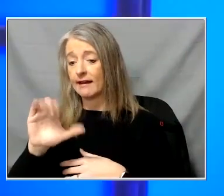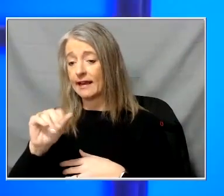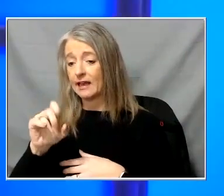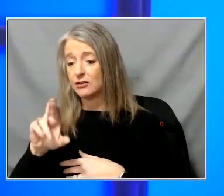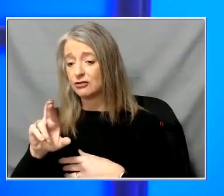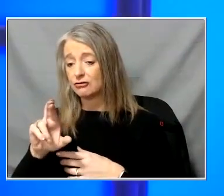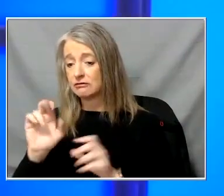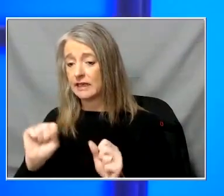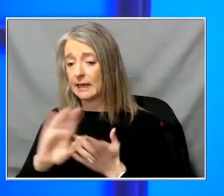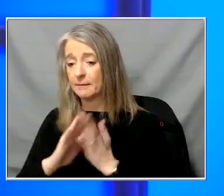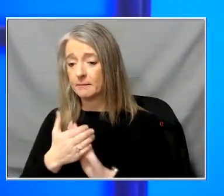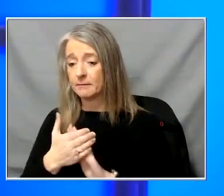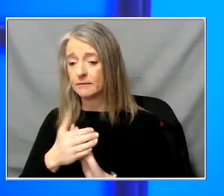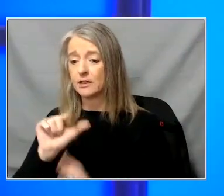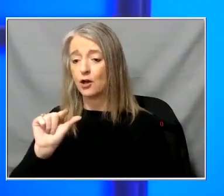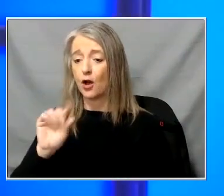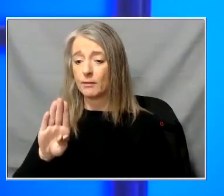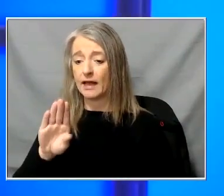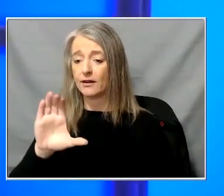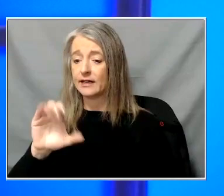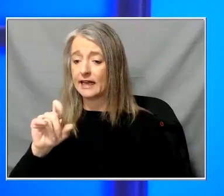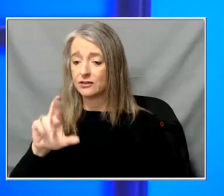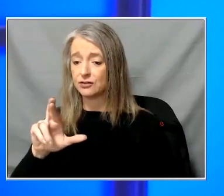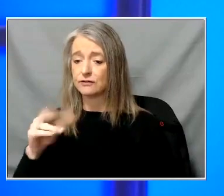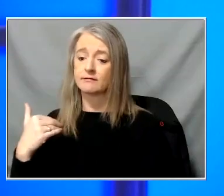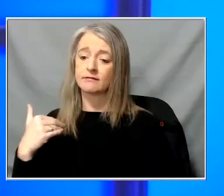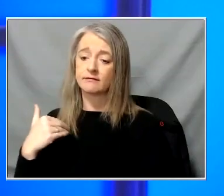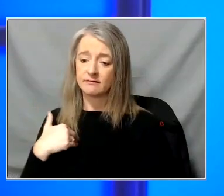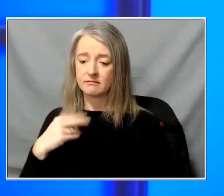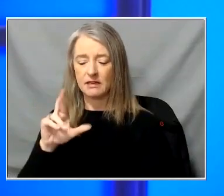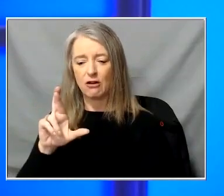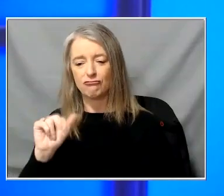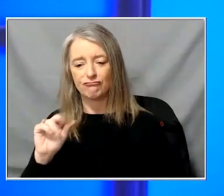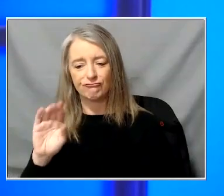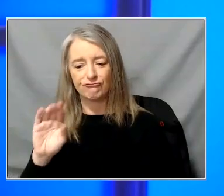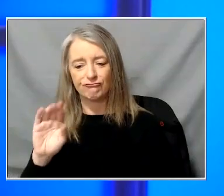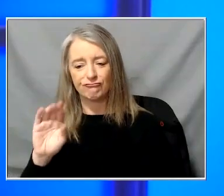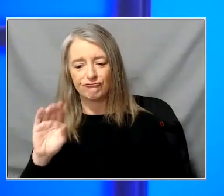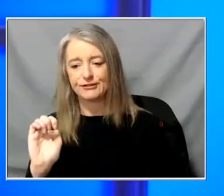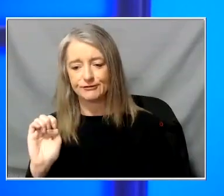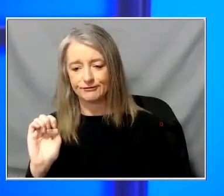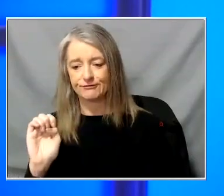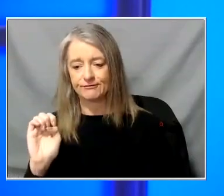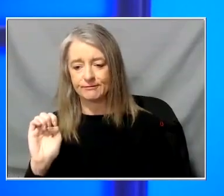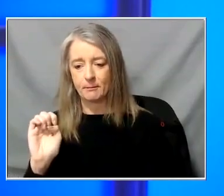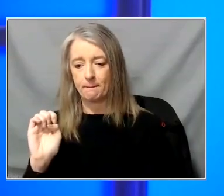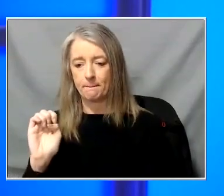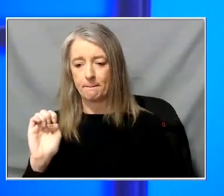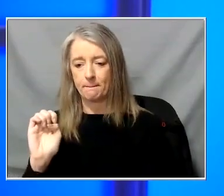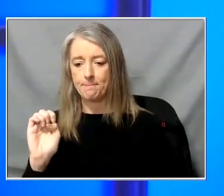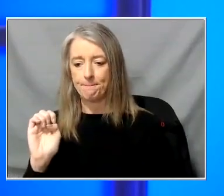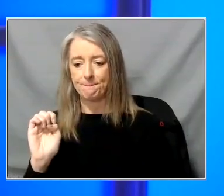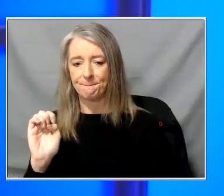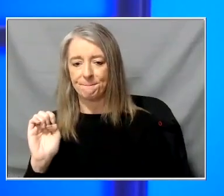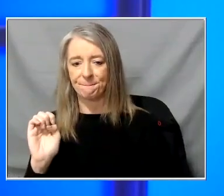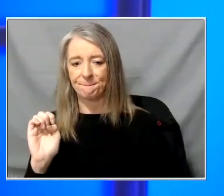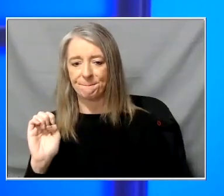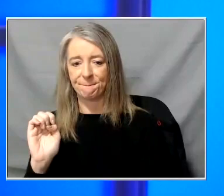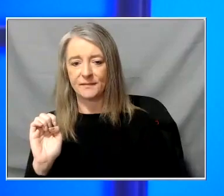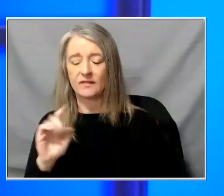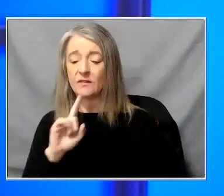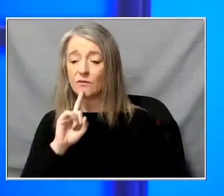maybe turn some things around, or somebody who has a relatively healthy diet? I mean, yeah, maybe some healthy fats here and there, but can that person suffer the